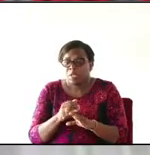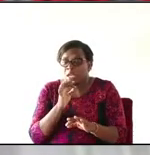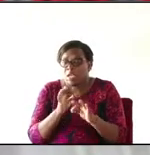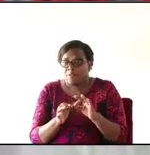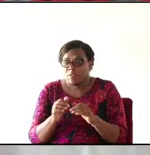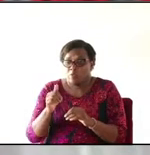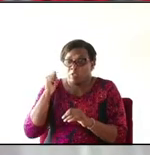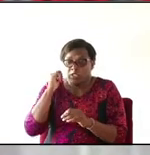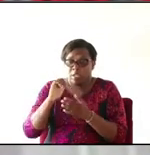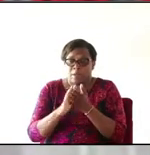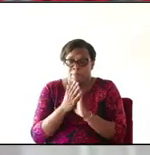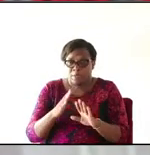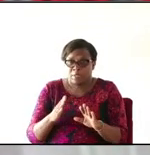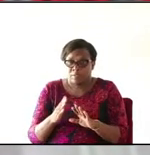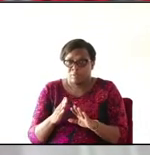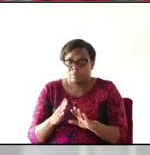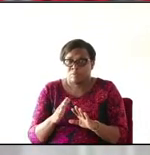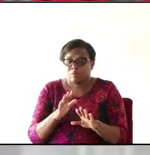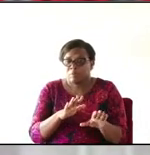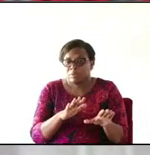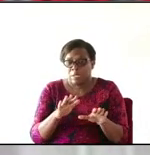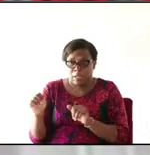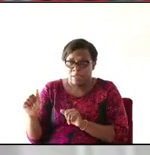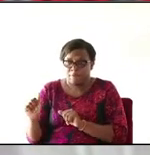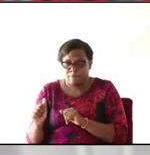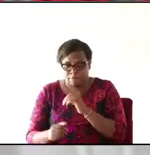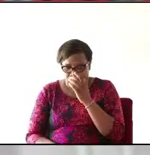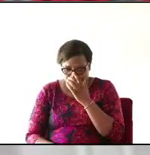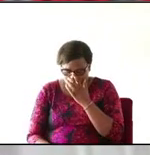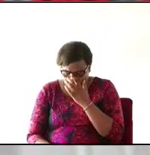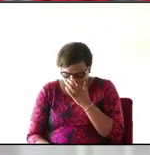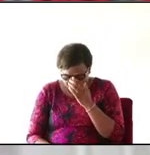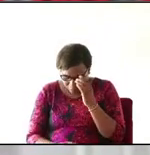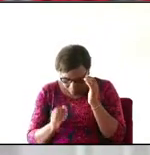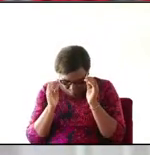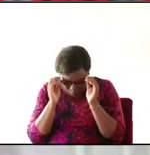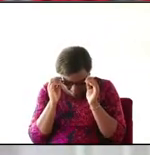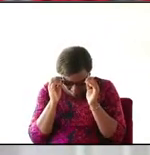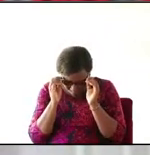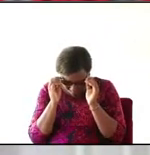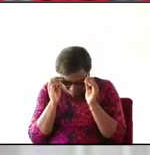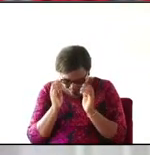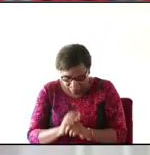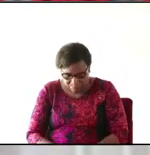feet and leave. So fourthly, we have